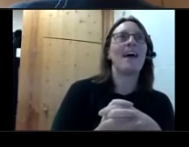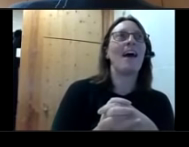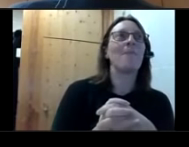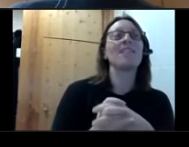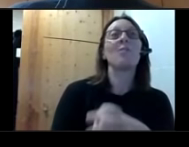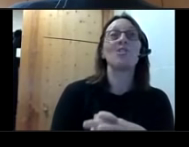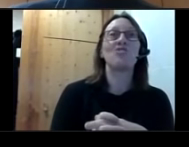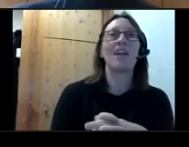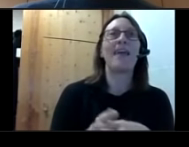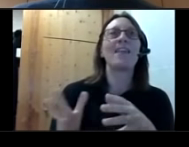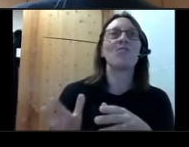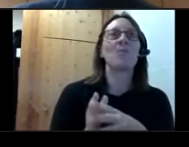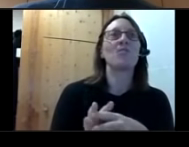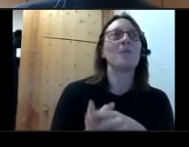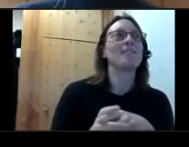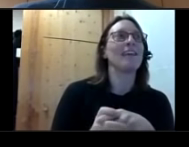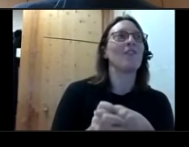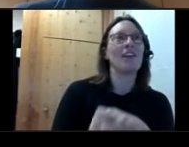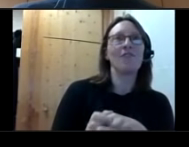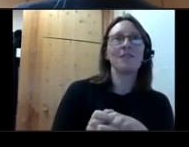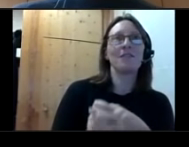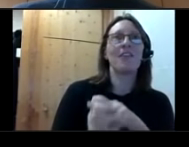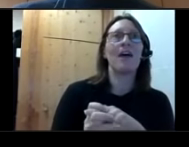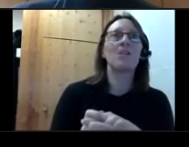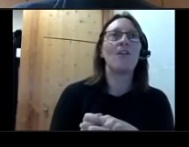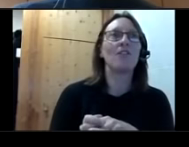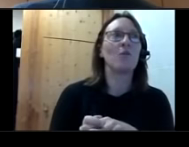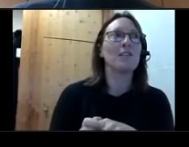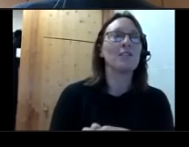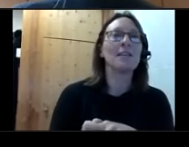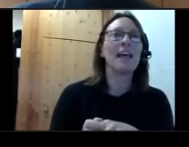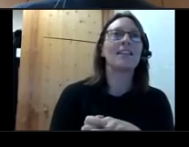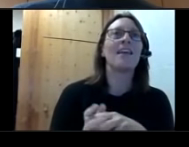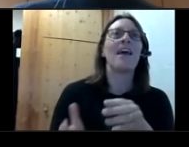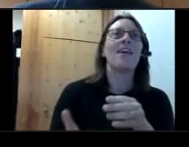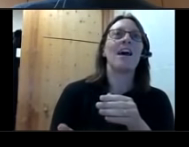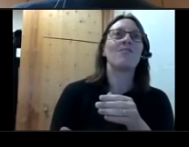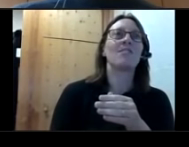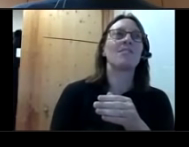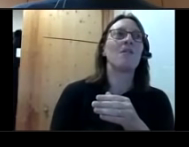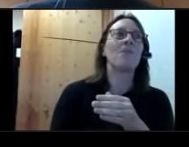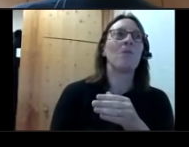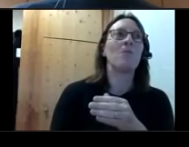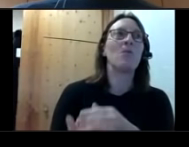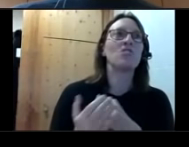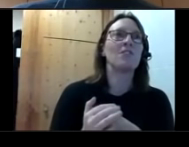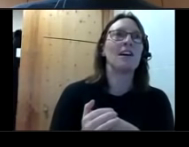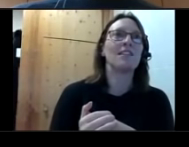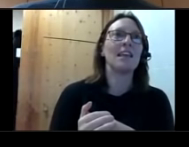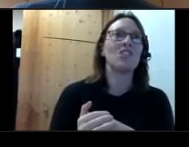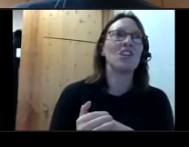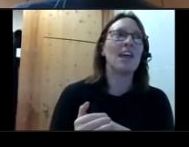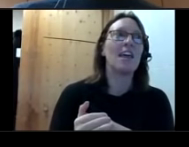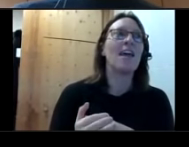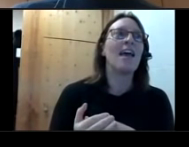part is the monitoring, and that's the responsibility of the government, and the Cabinet Office will be doing that. They have to sample a proportion of